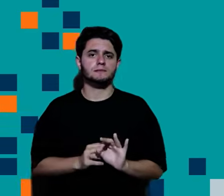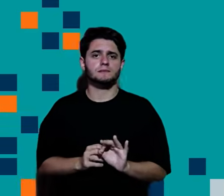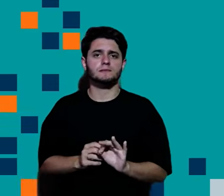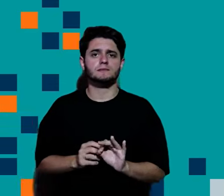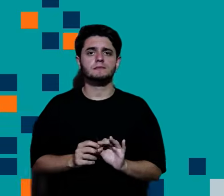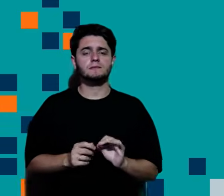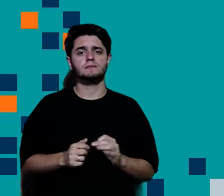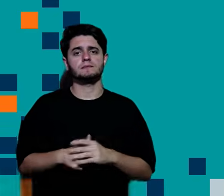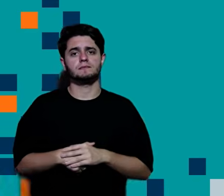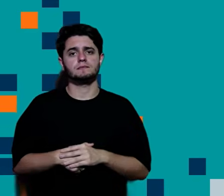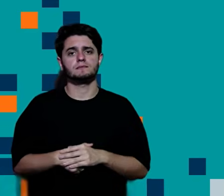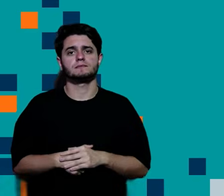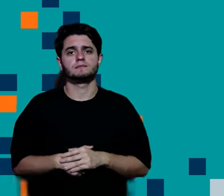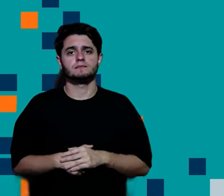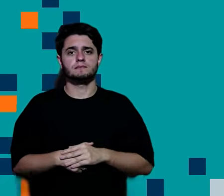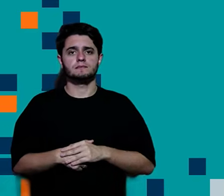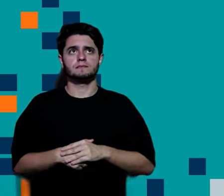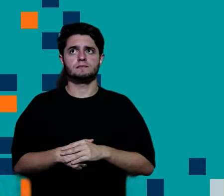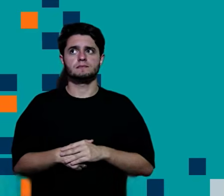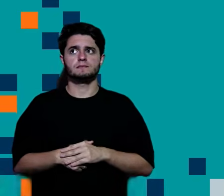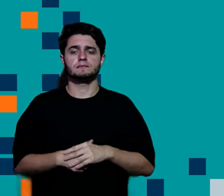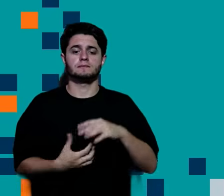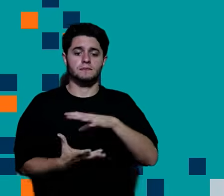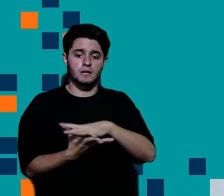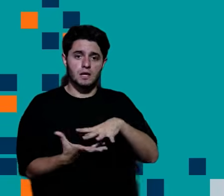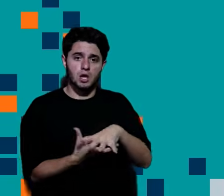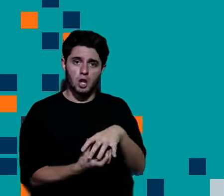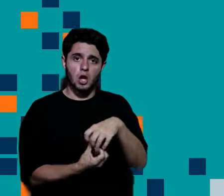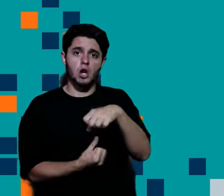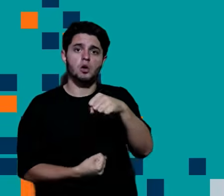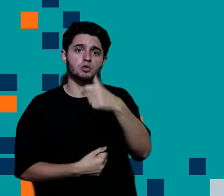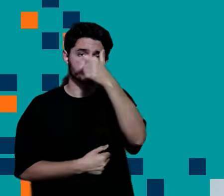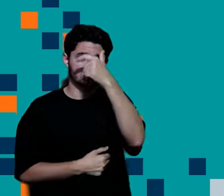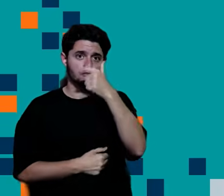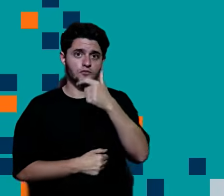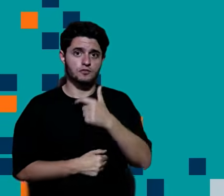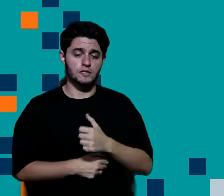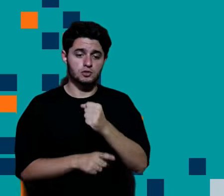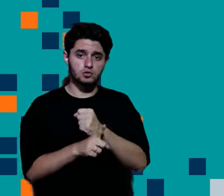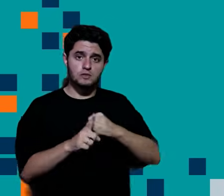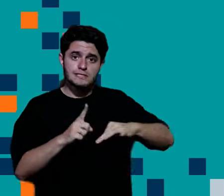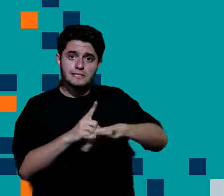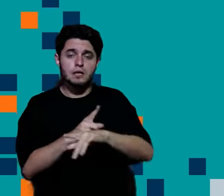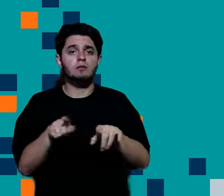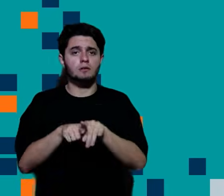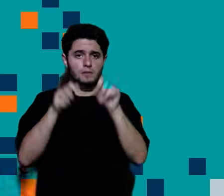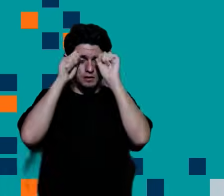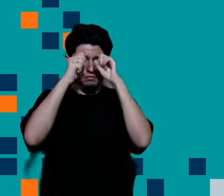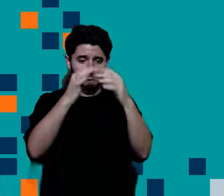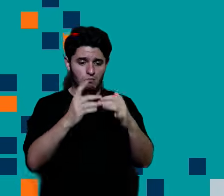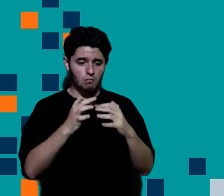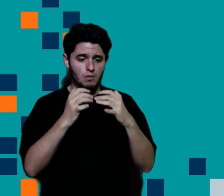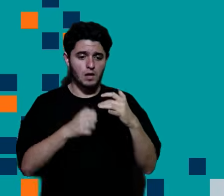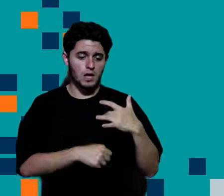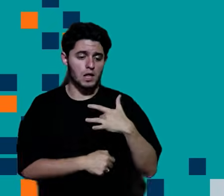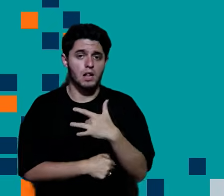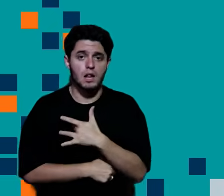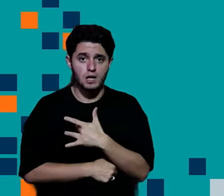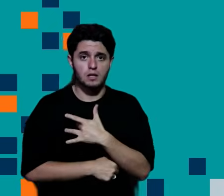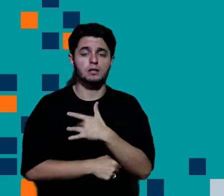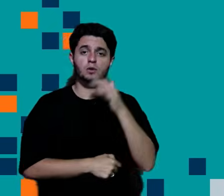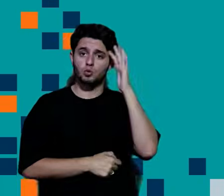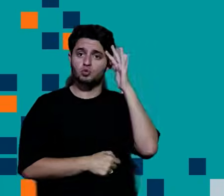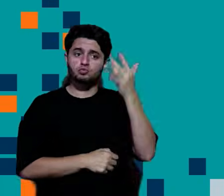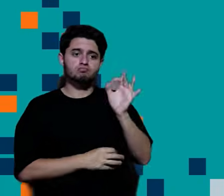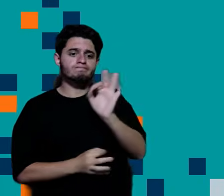cause ecological, physical, societal, and mind health as a result of the